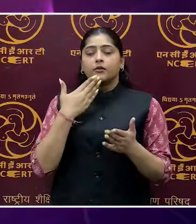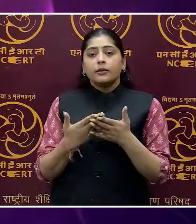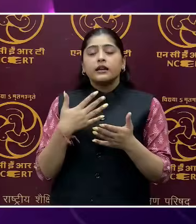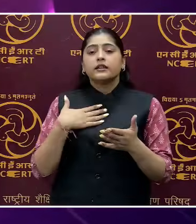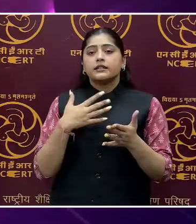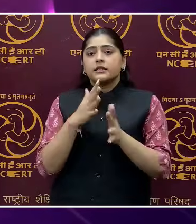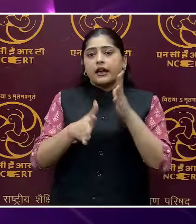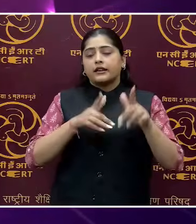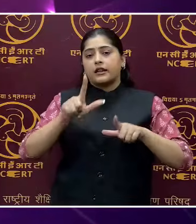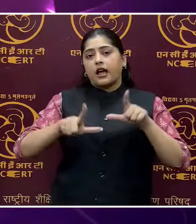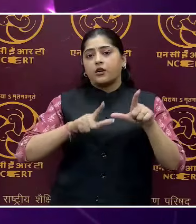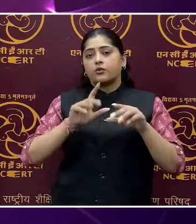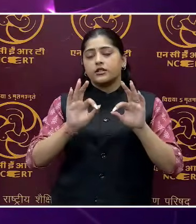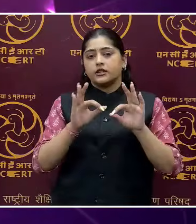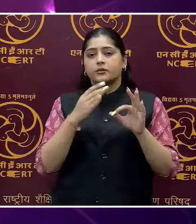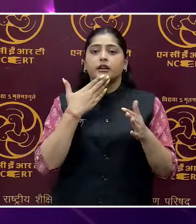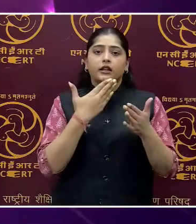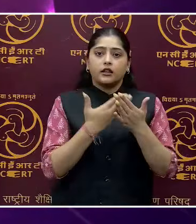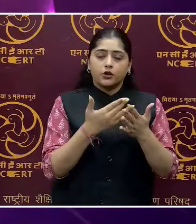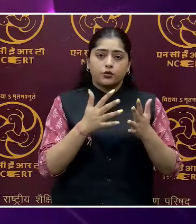language interpreter Savri as well,